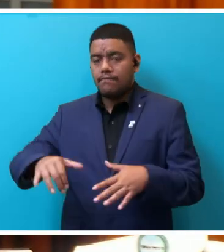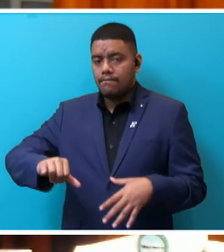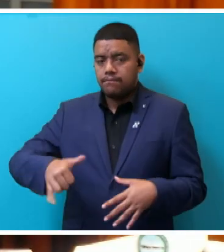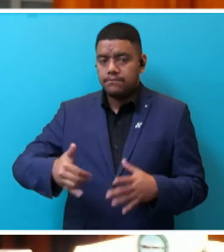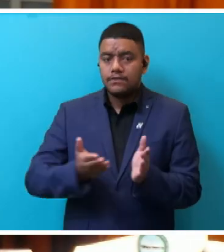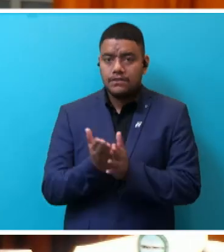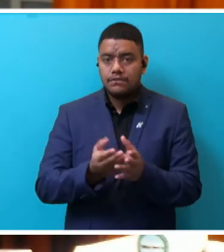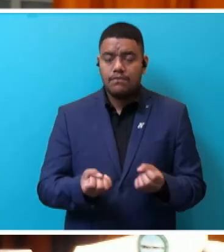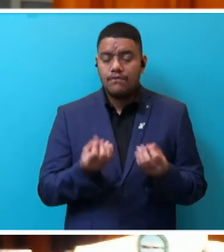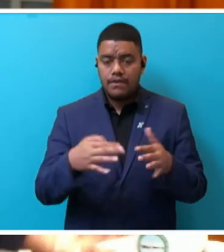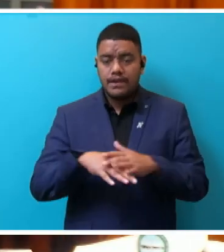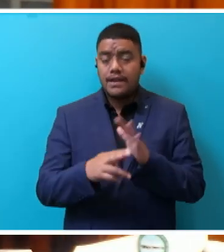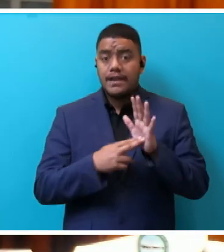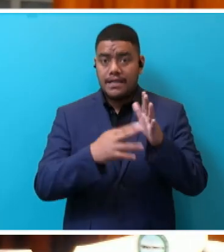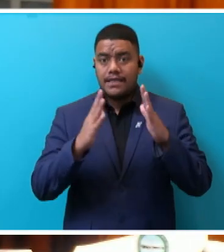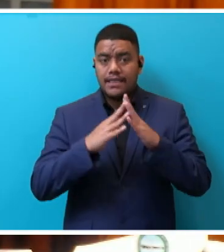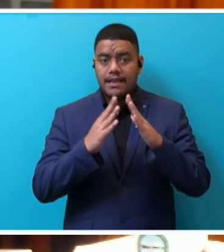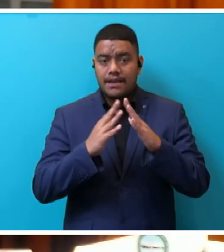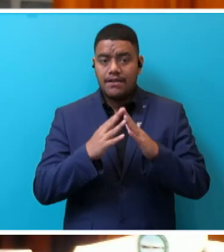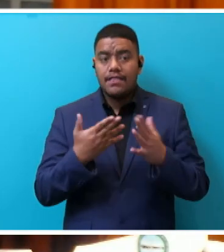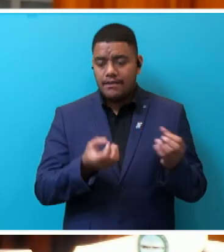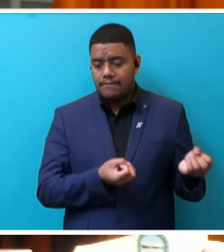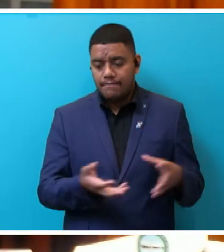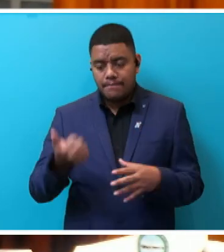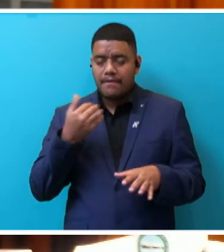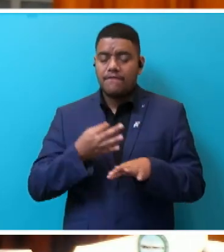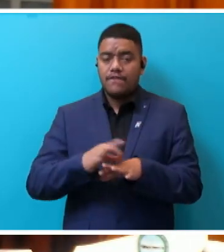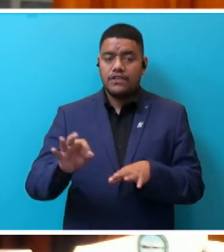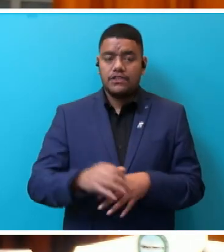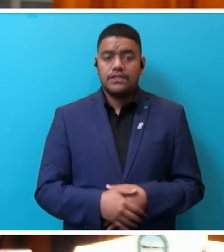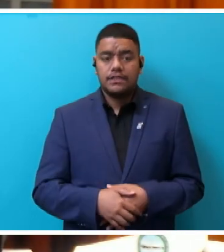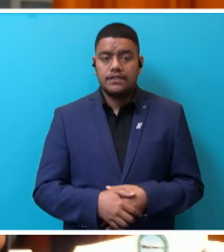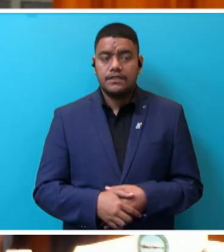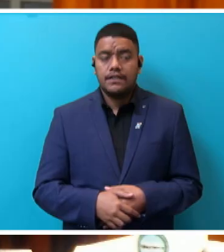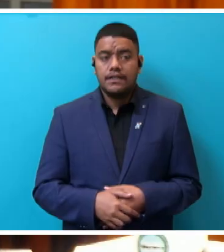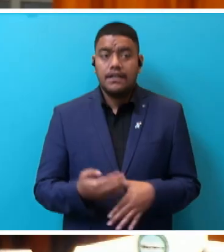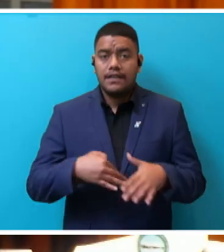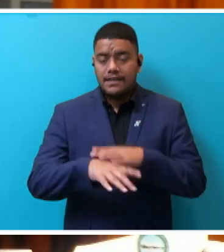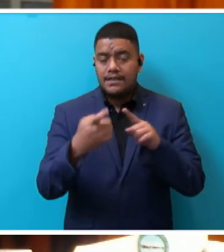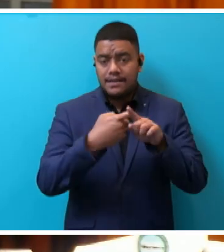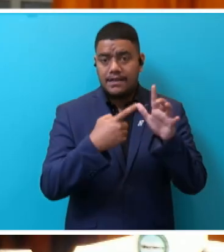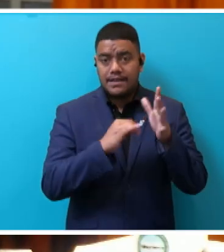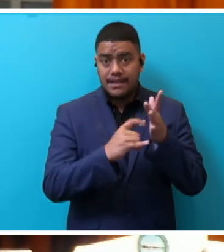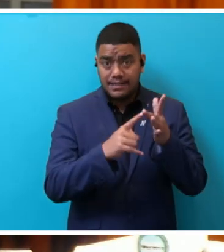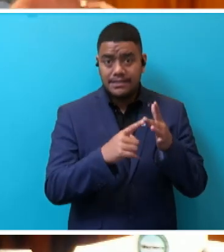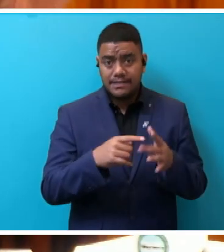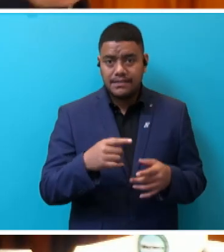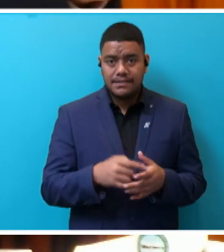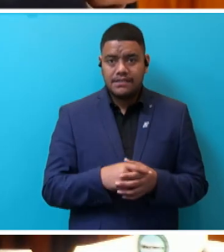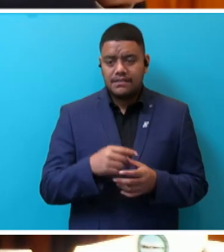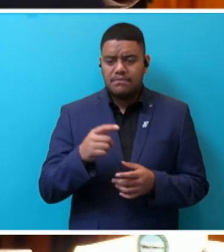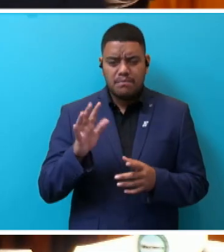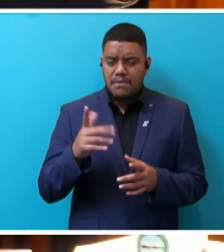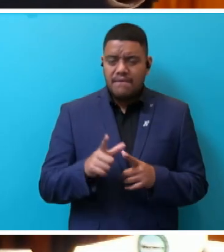service provider in Nandi town, then it's brought back afresh. In Kasi, I'd imagine it would be too far to